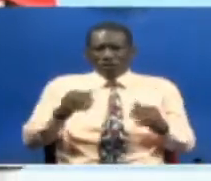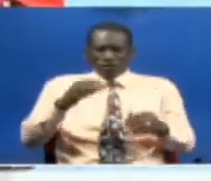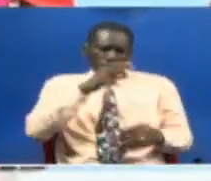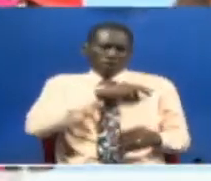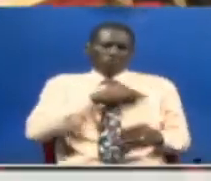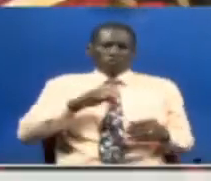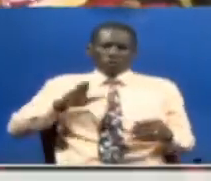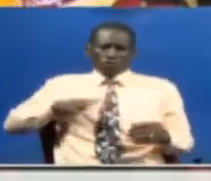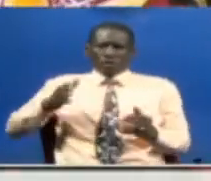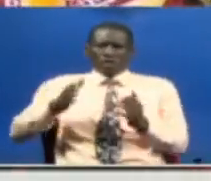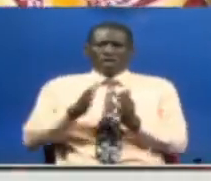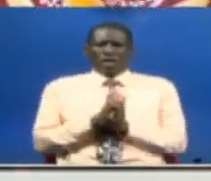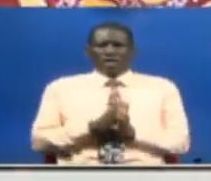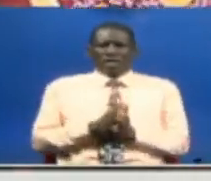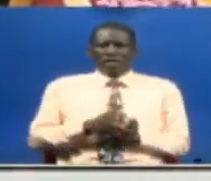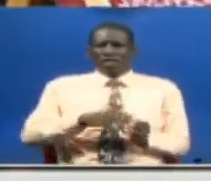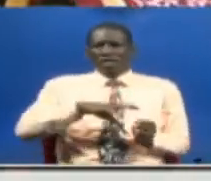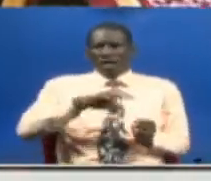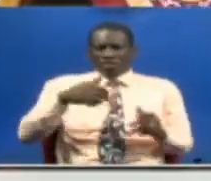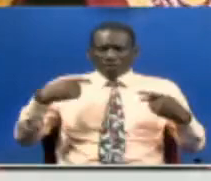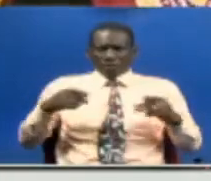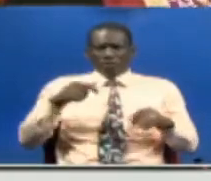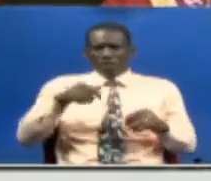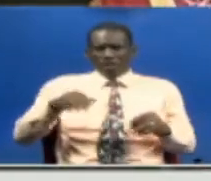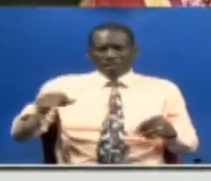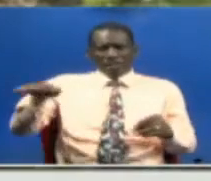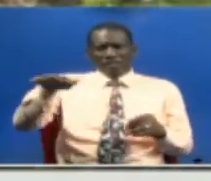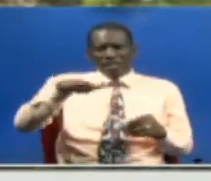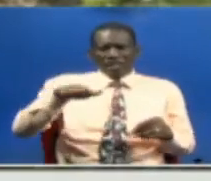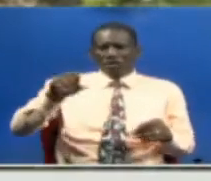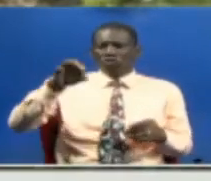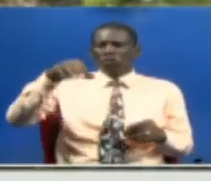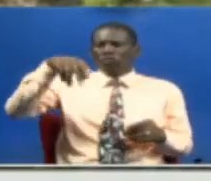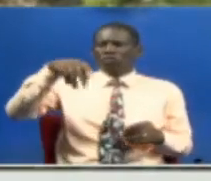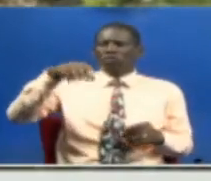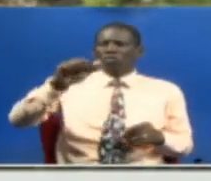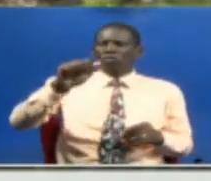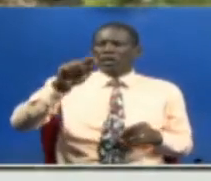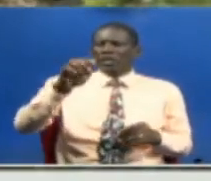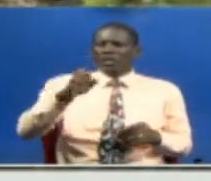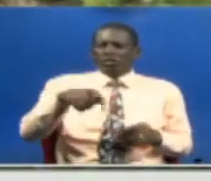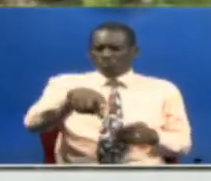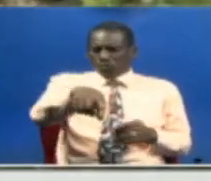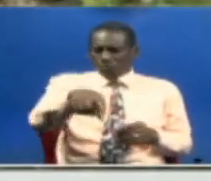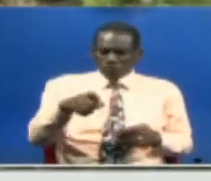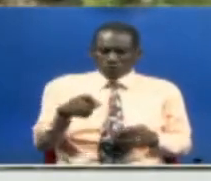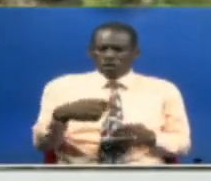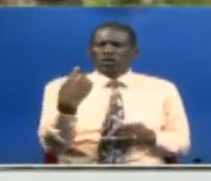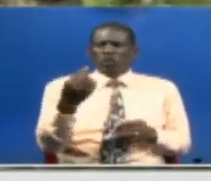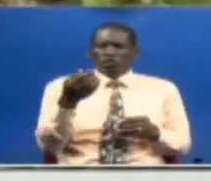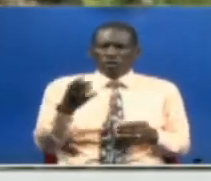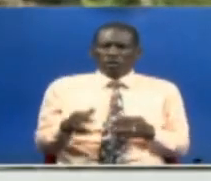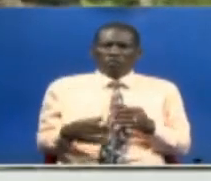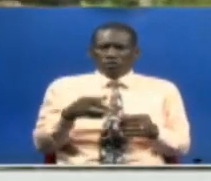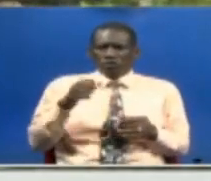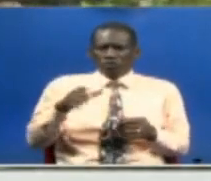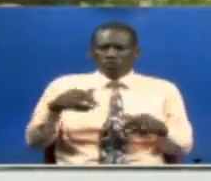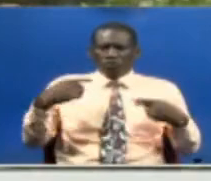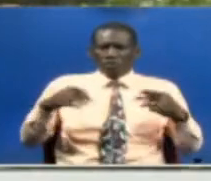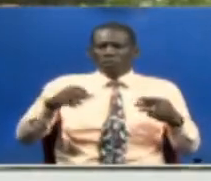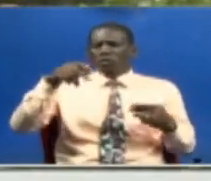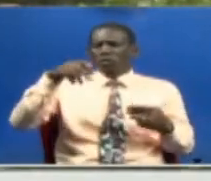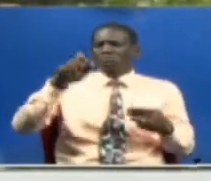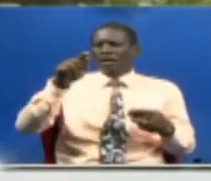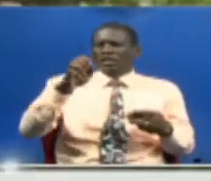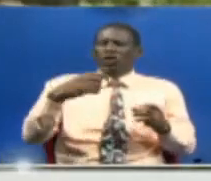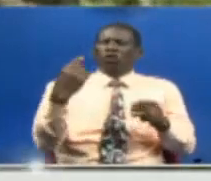women and the other people in this part of Pate. Uvuvi ni kitega uchumi kwa sababu uvuvi ndio mti wa mgongo kwa watu wa Pate.